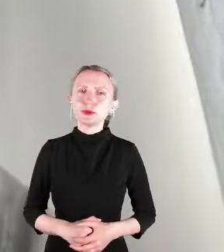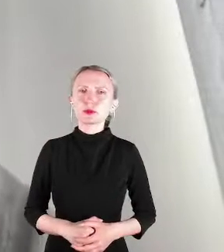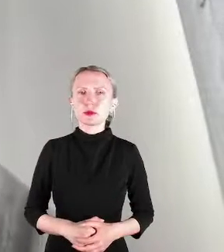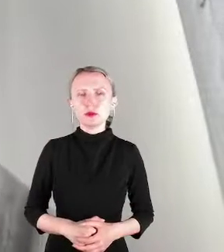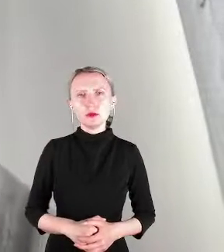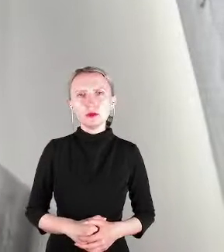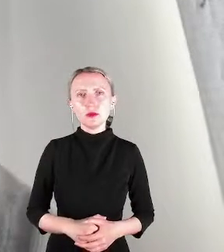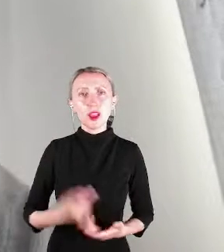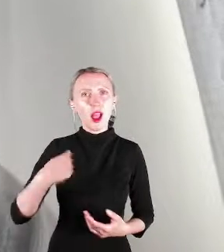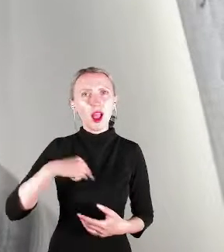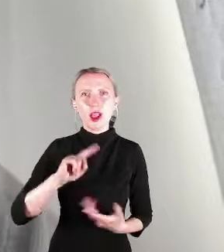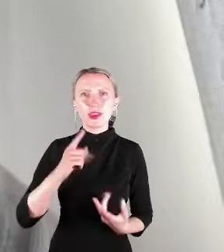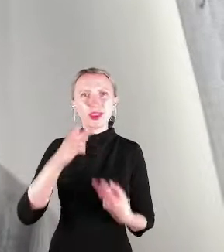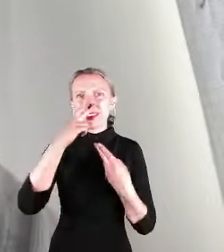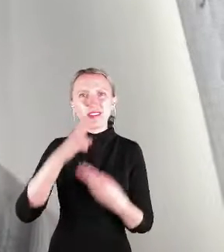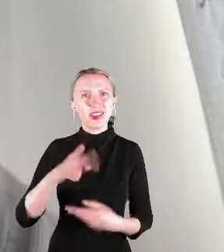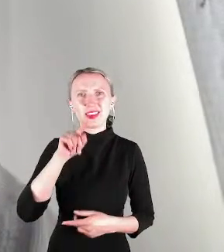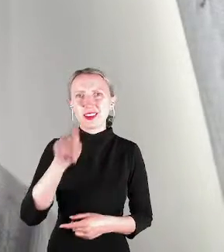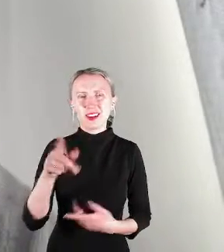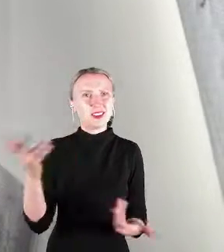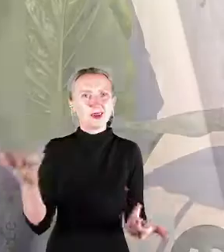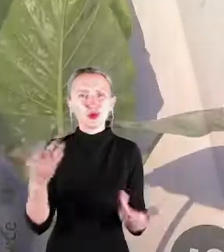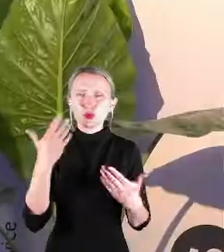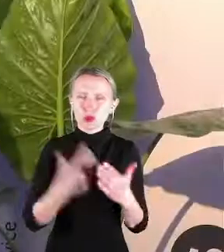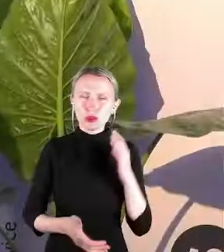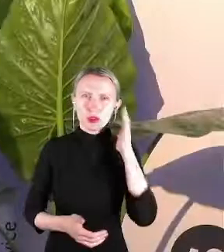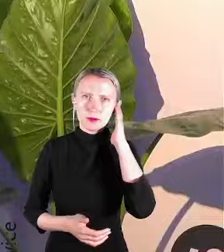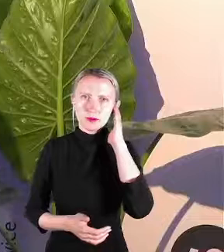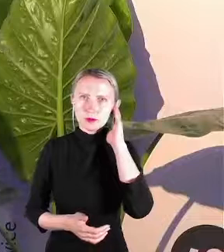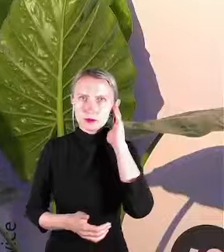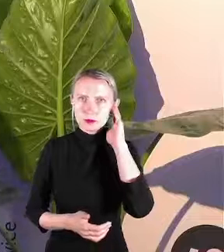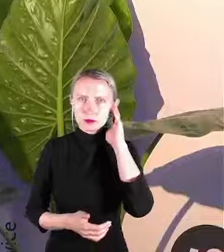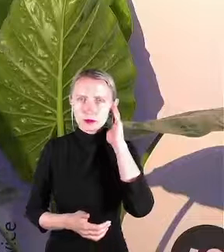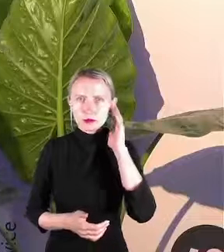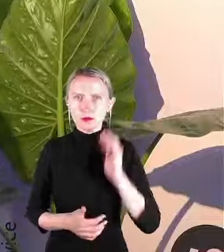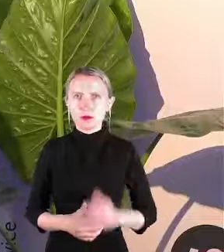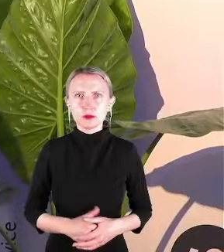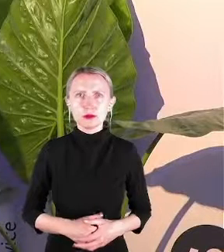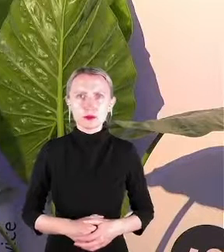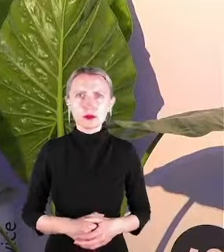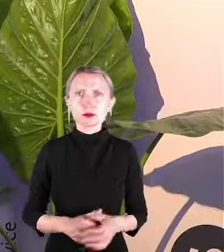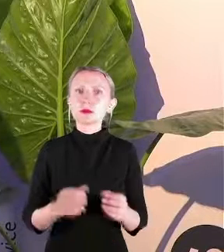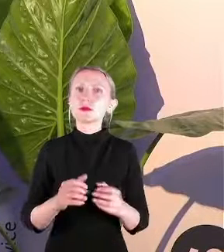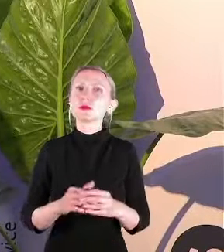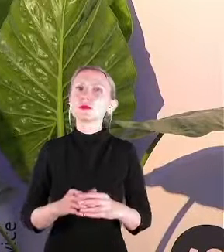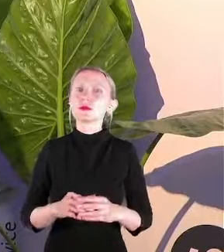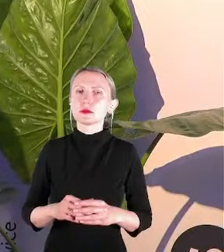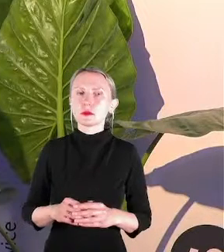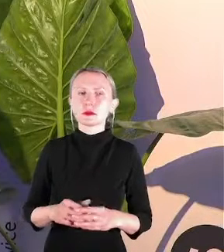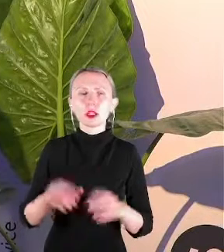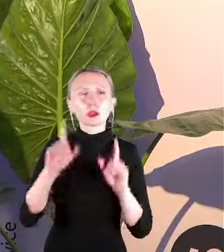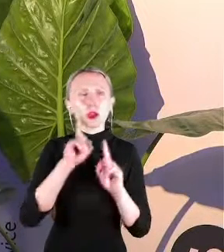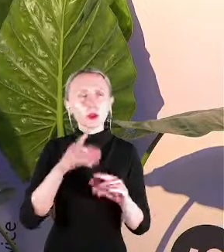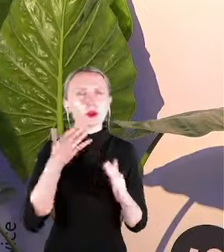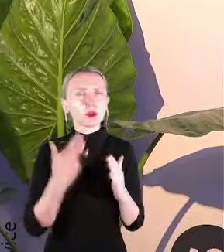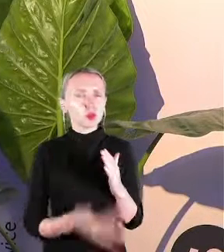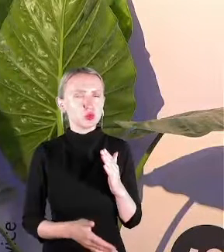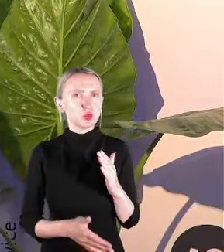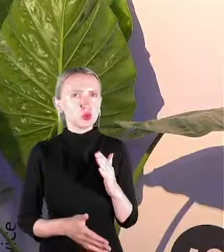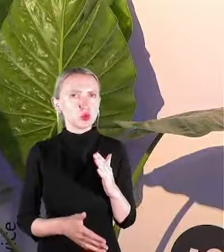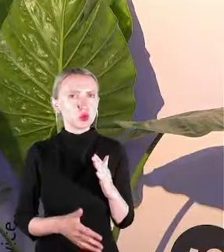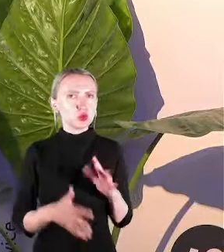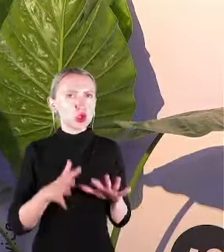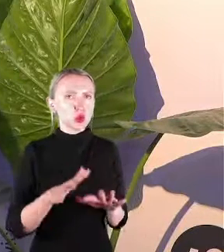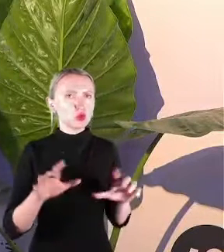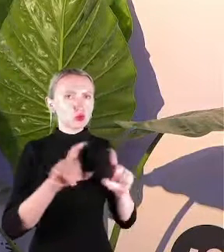them, and that's a pity. Yes, it is a pity indeed, and there are many buildings that are being demolished. Also,